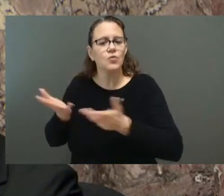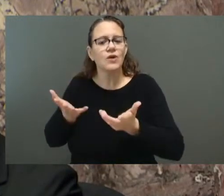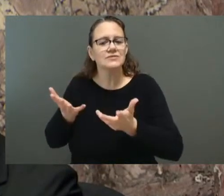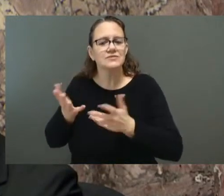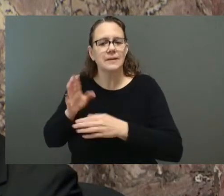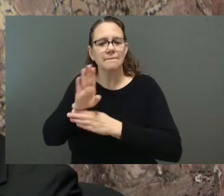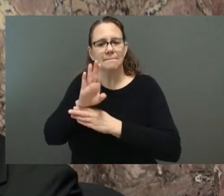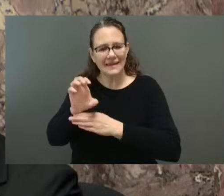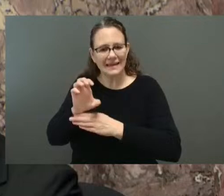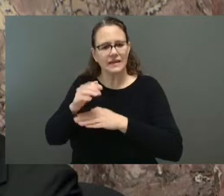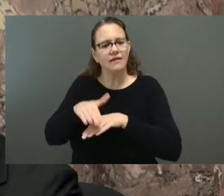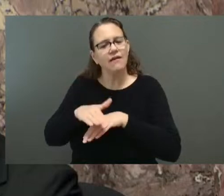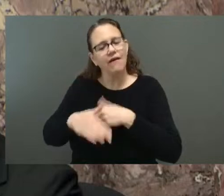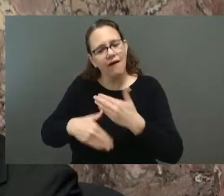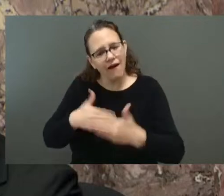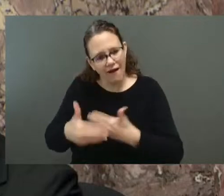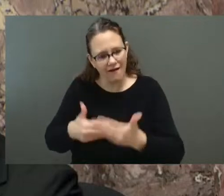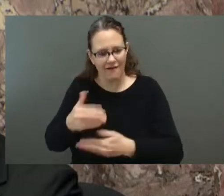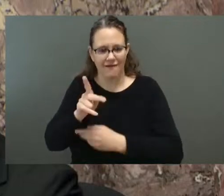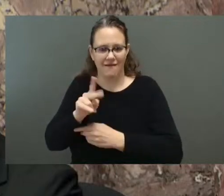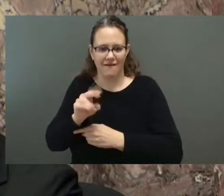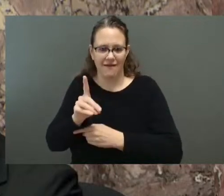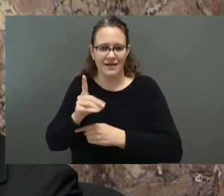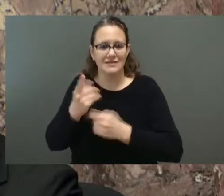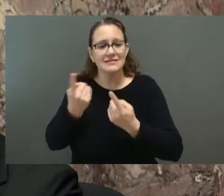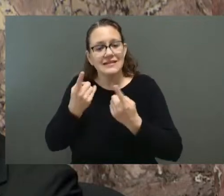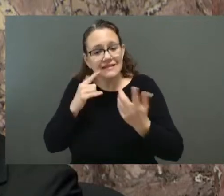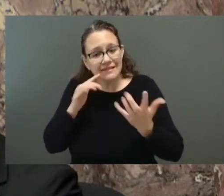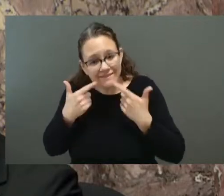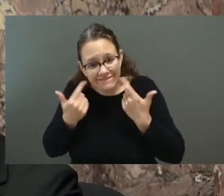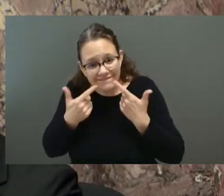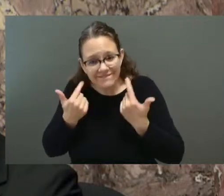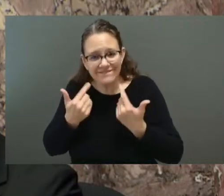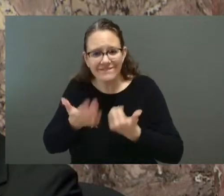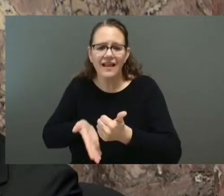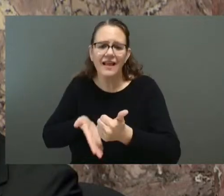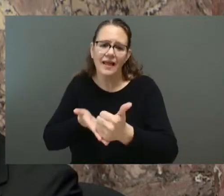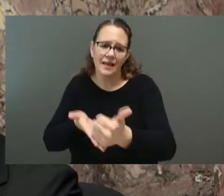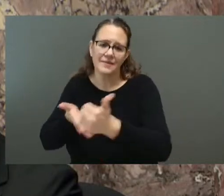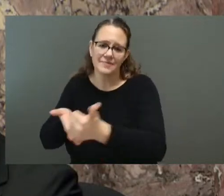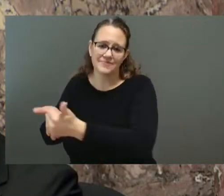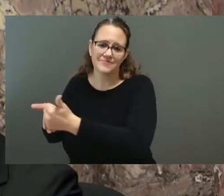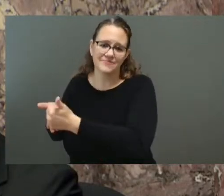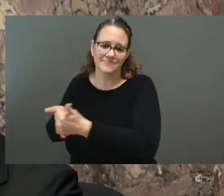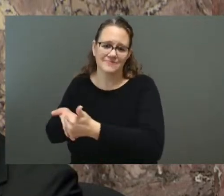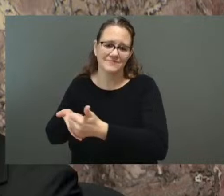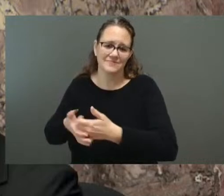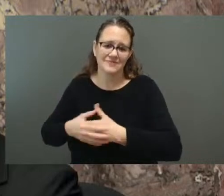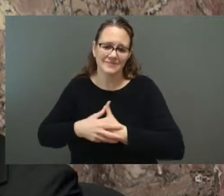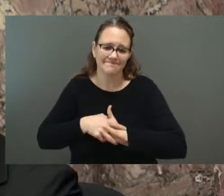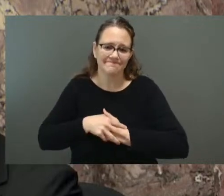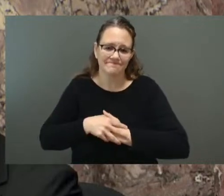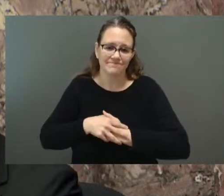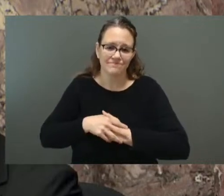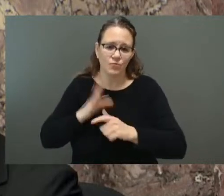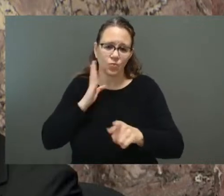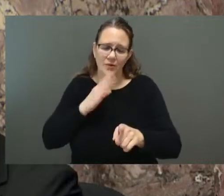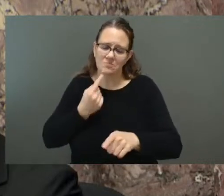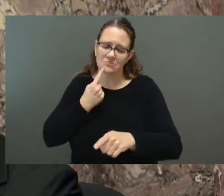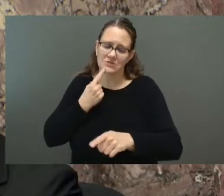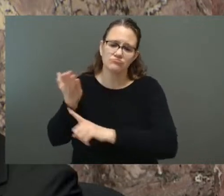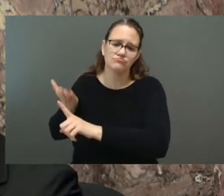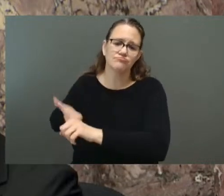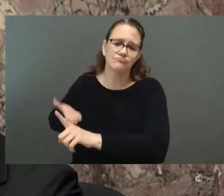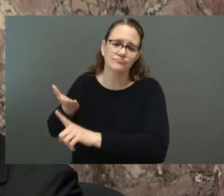unquote. She will be missed, Mr. Speaker. And you know yourself and many in this